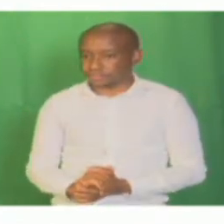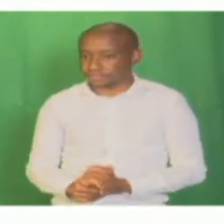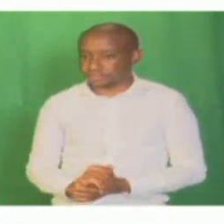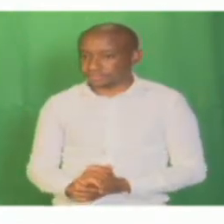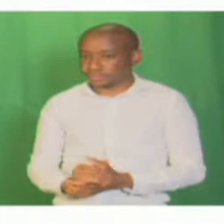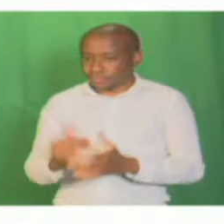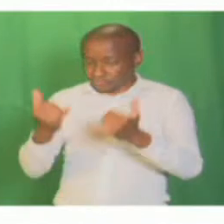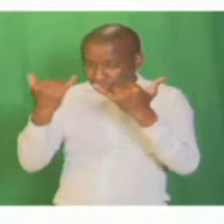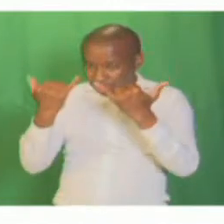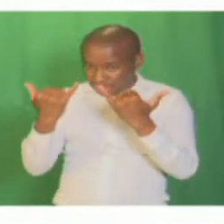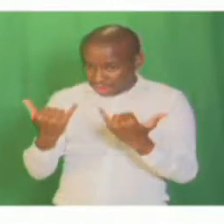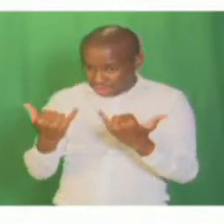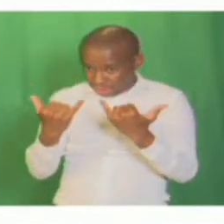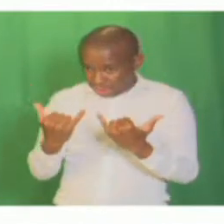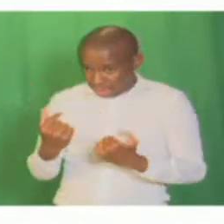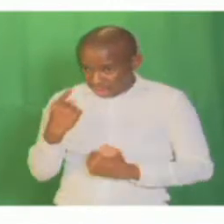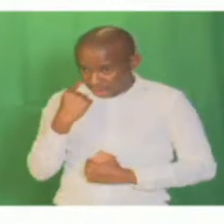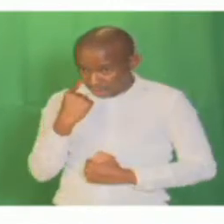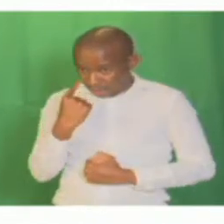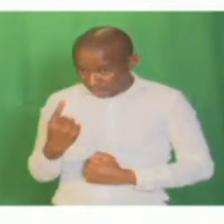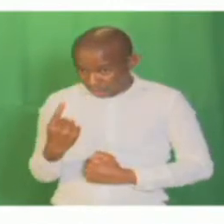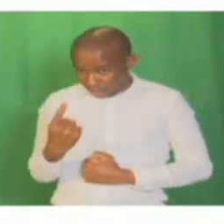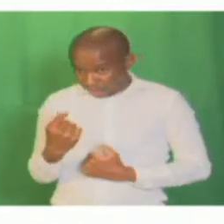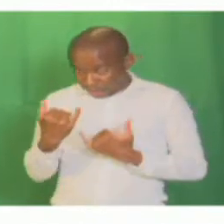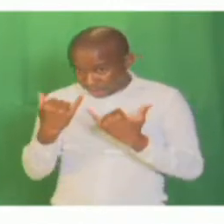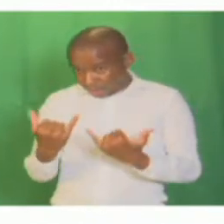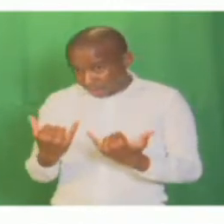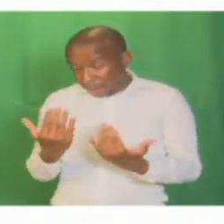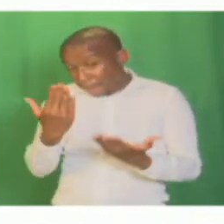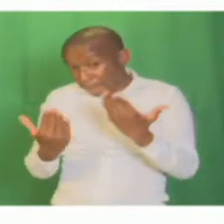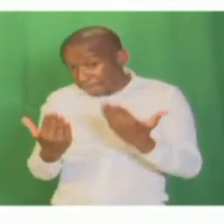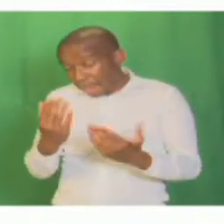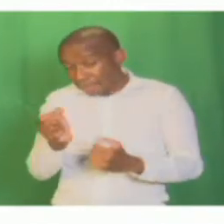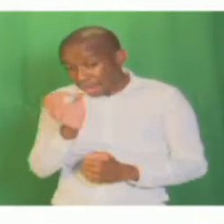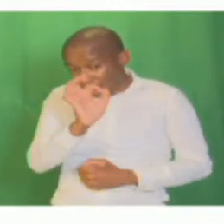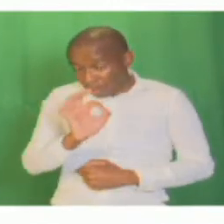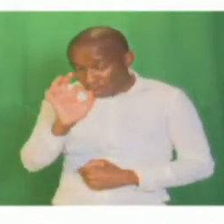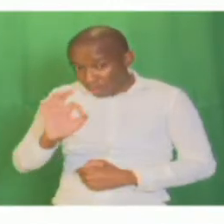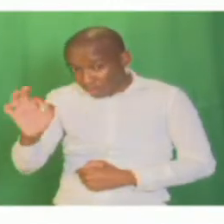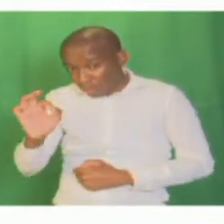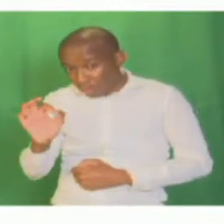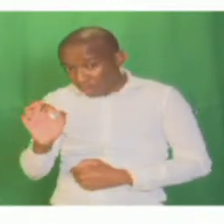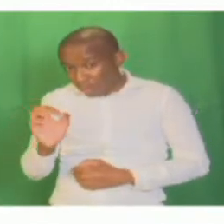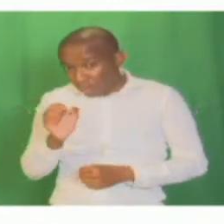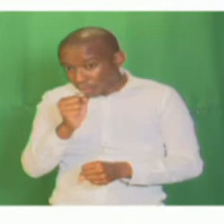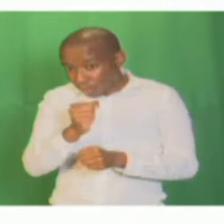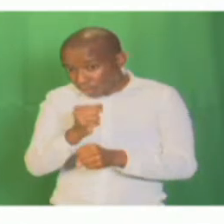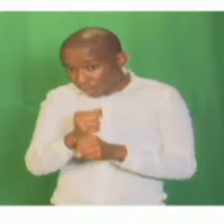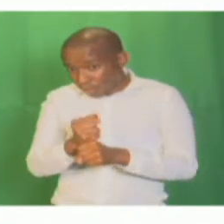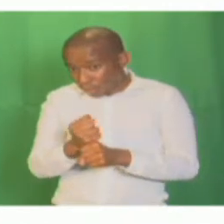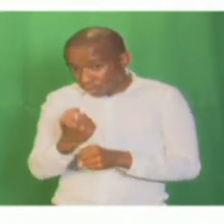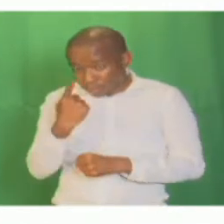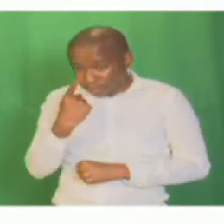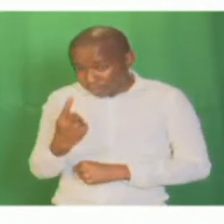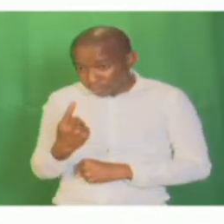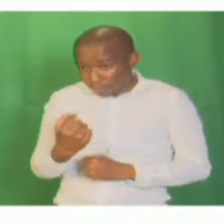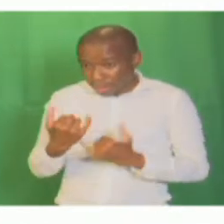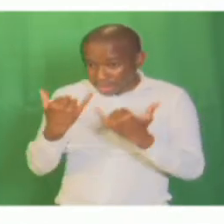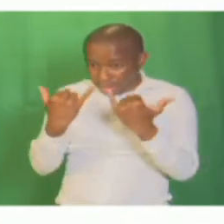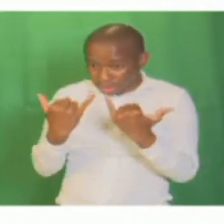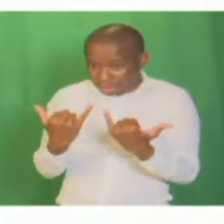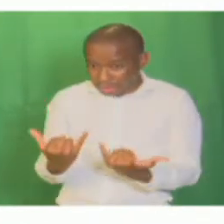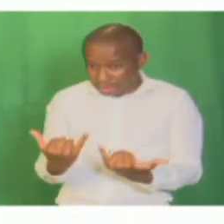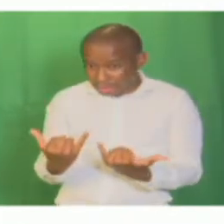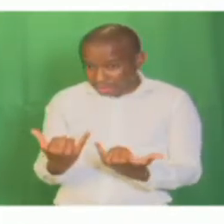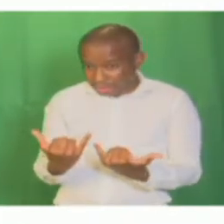Let us look at these approaches whenever we are given a number sentence, just a simple number sentence. The number sentence